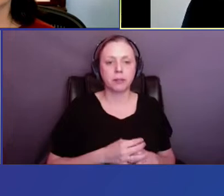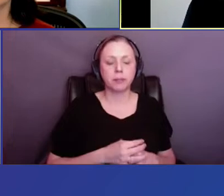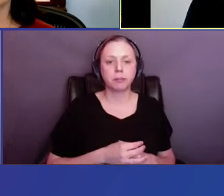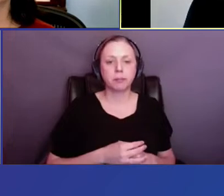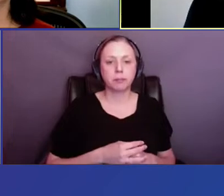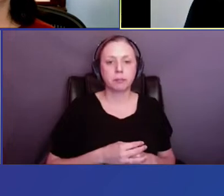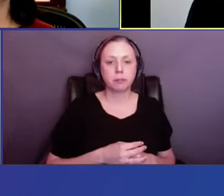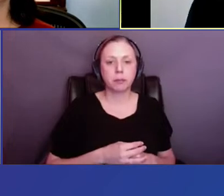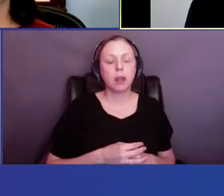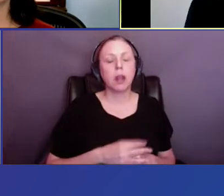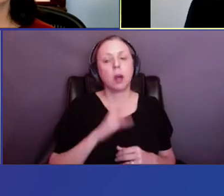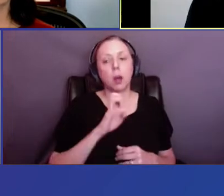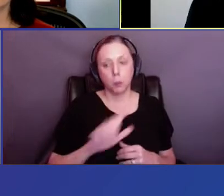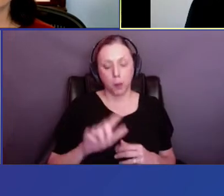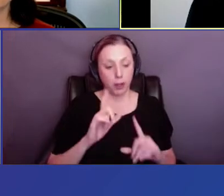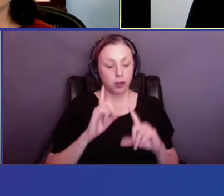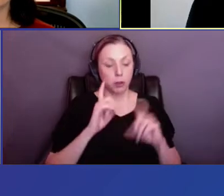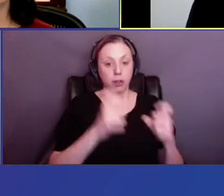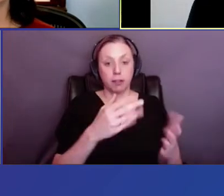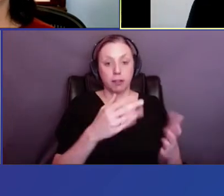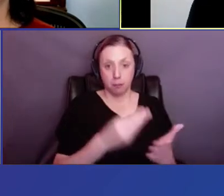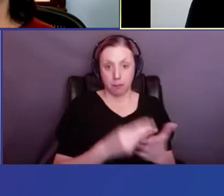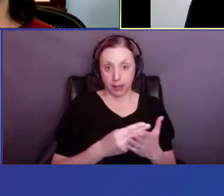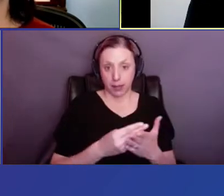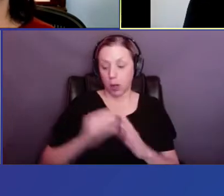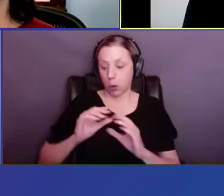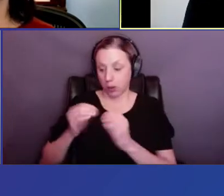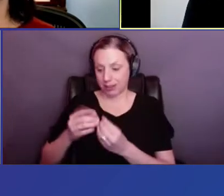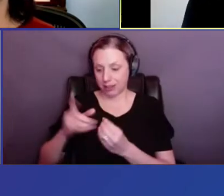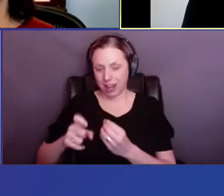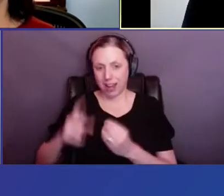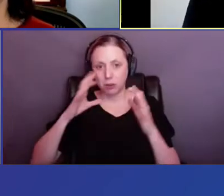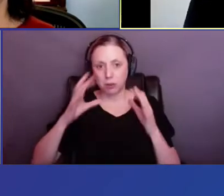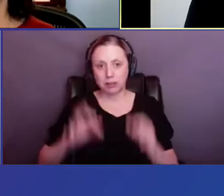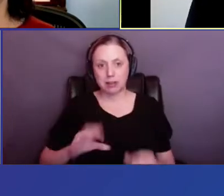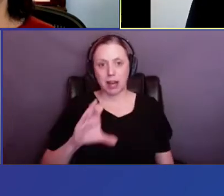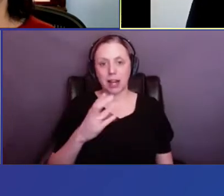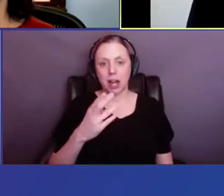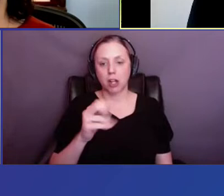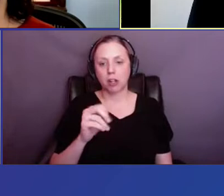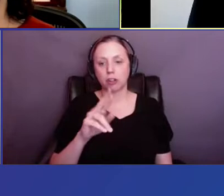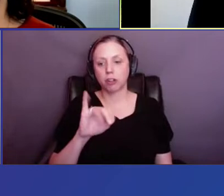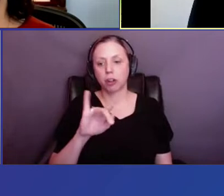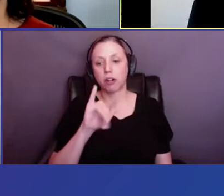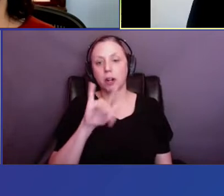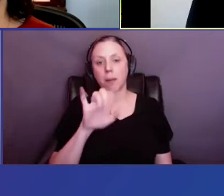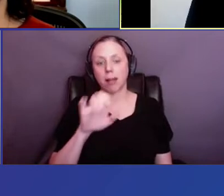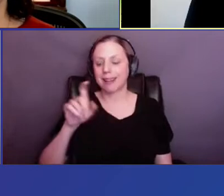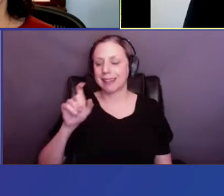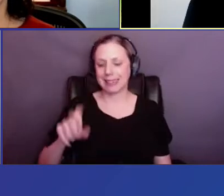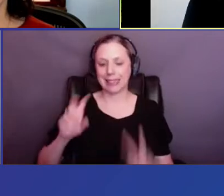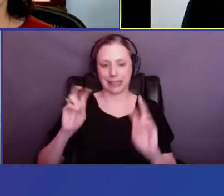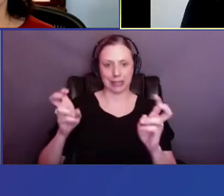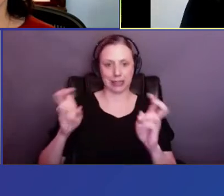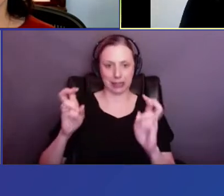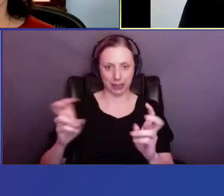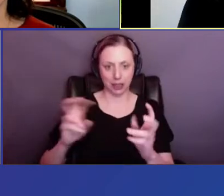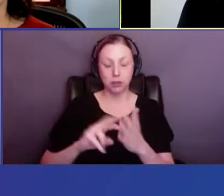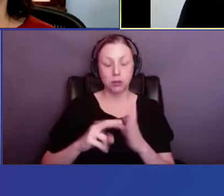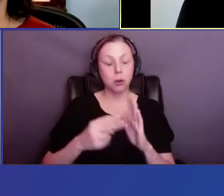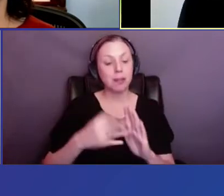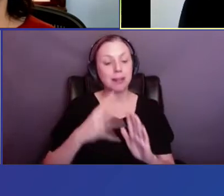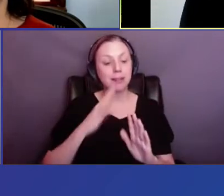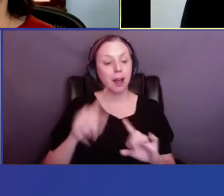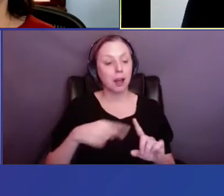give funds, foundations need to determine charitable need. And so when you're talking about